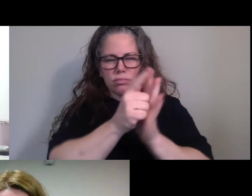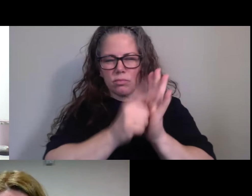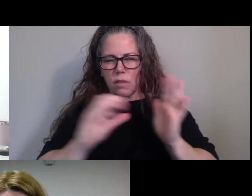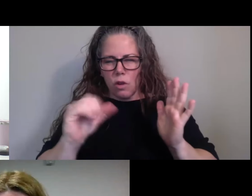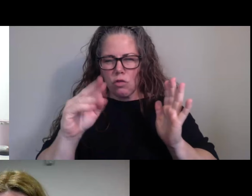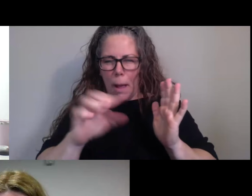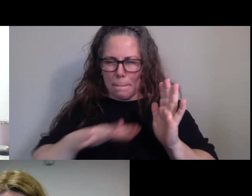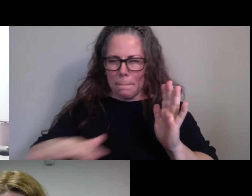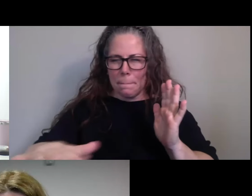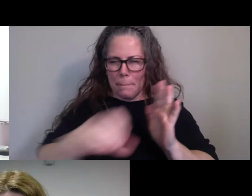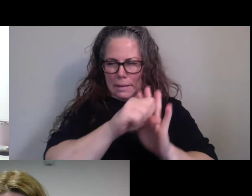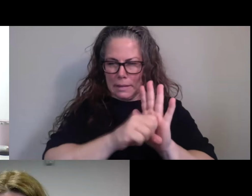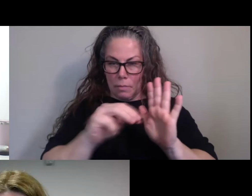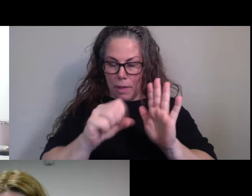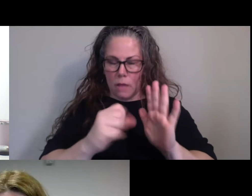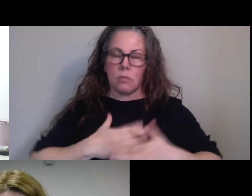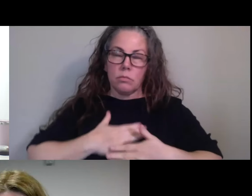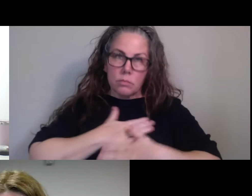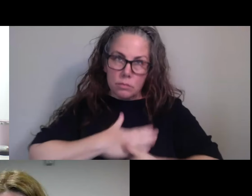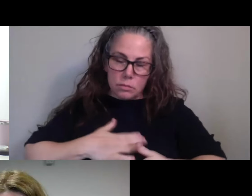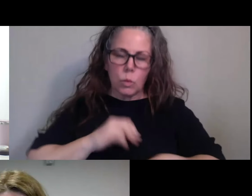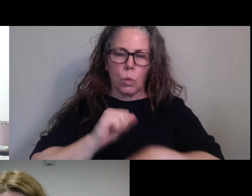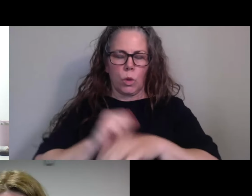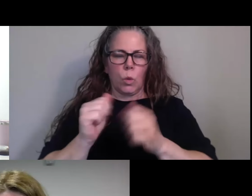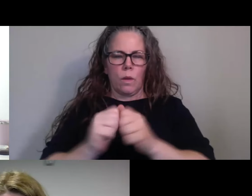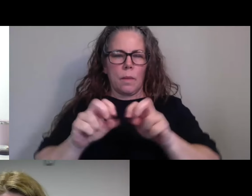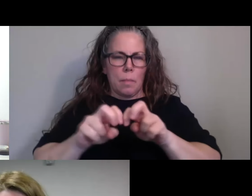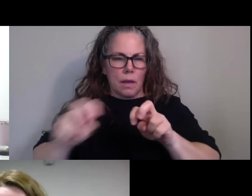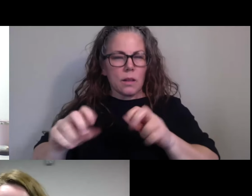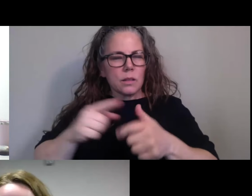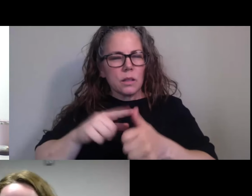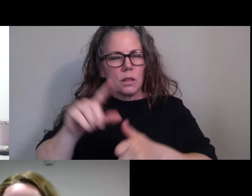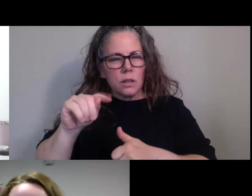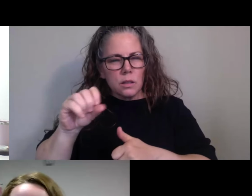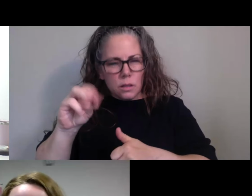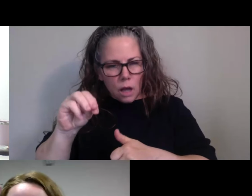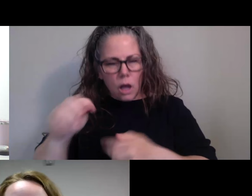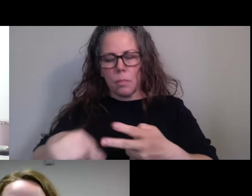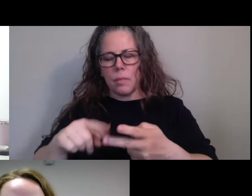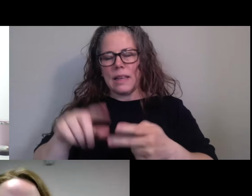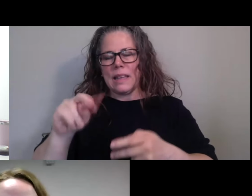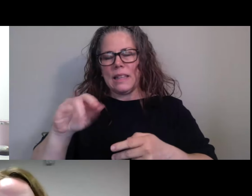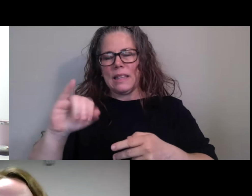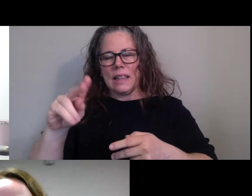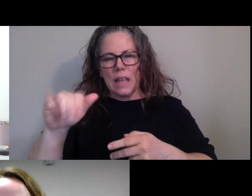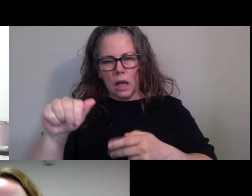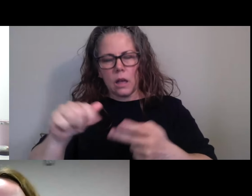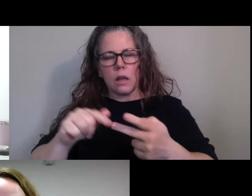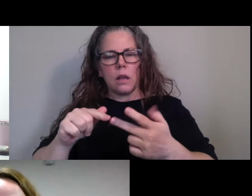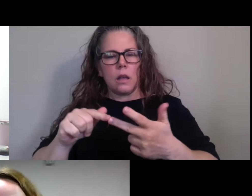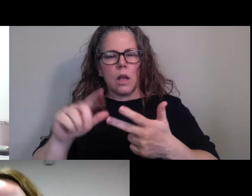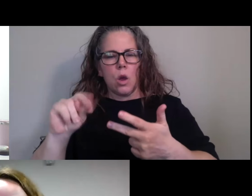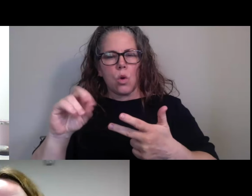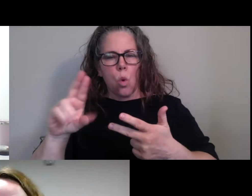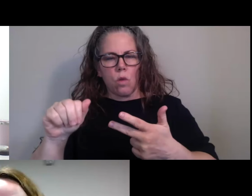Massachusetts. I have had the pleasure of working directly with our panelists, Tom, Nithya, and Nora, on many shared priorities over the years,